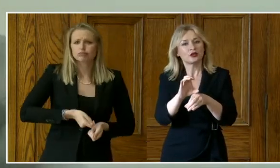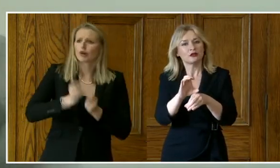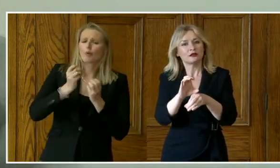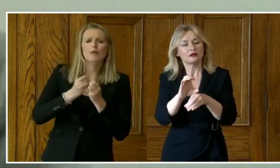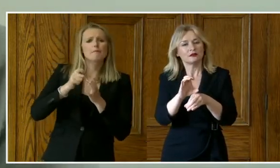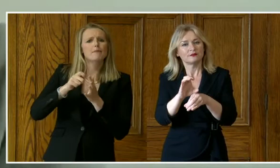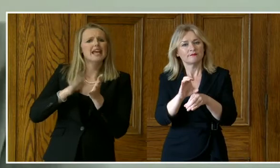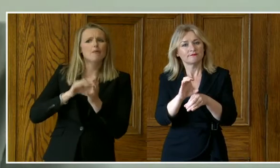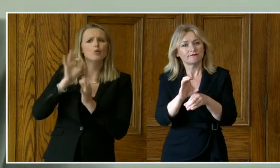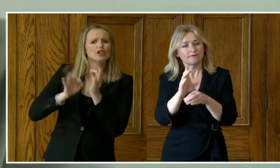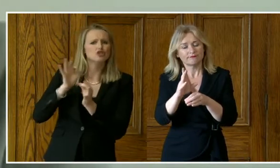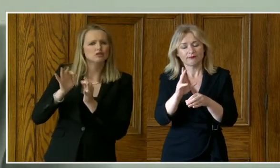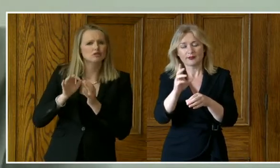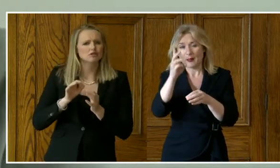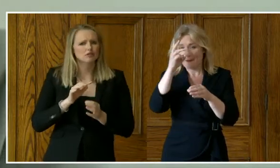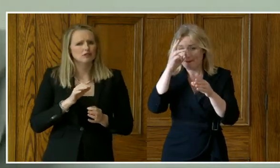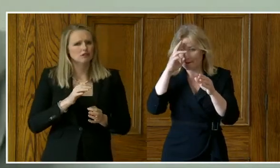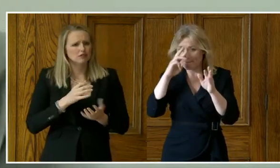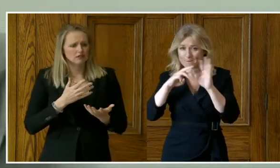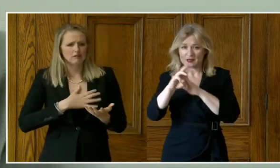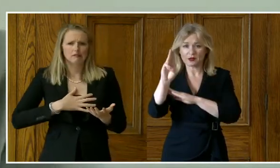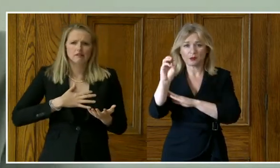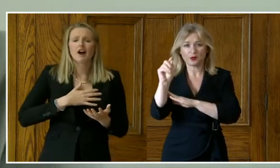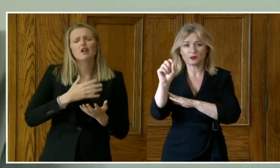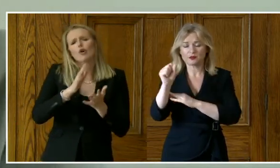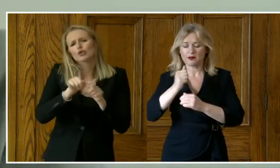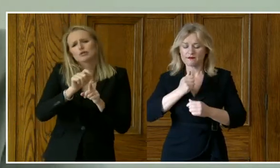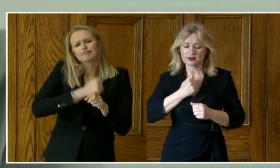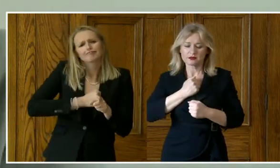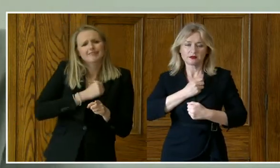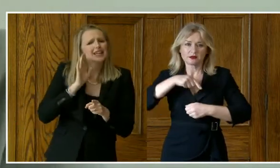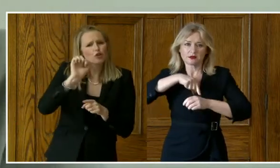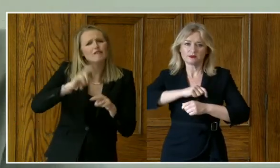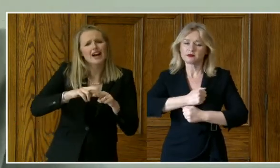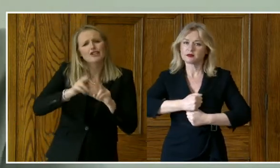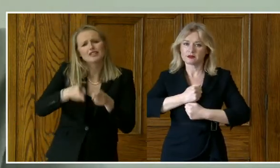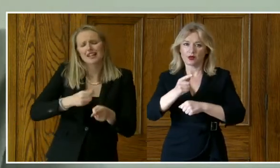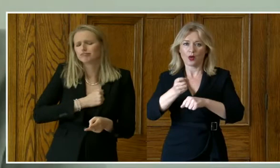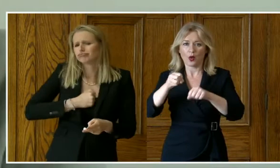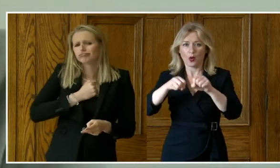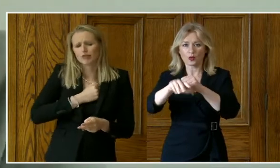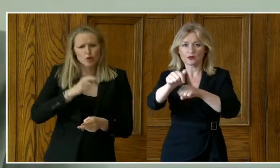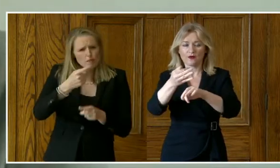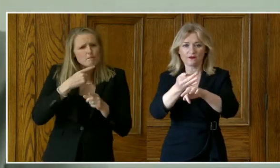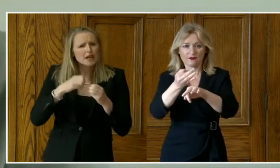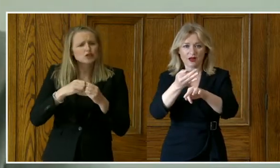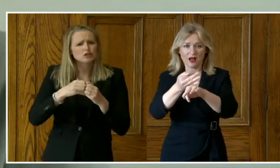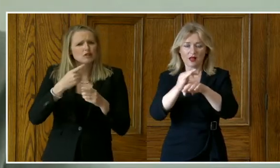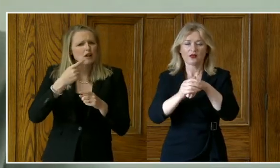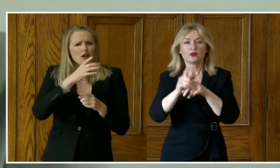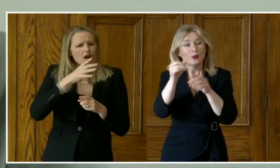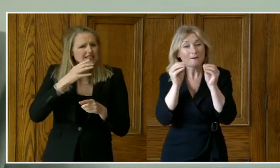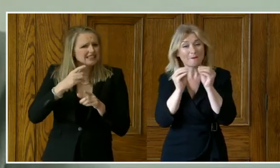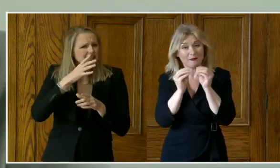Poots, condolences on the loss of your father. You also spoke there about garden centres. Can